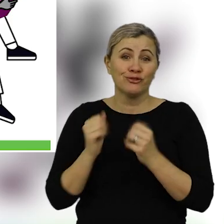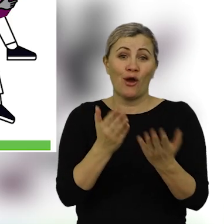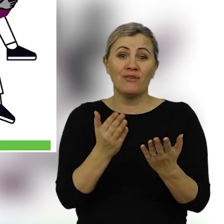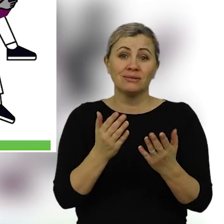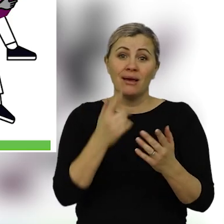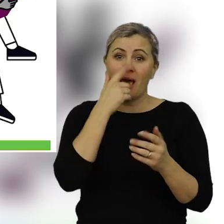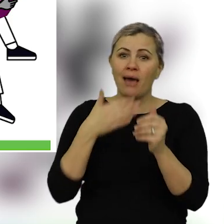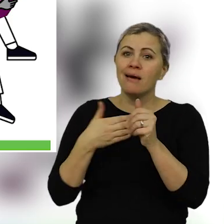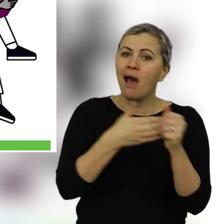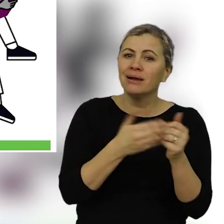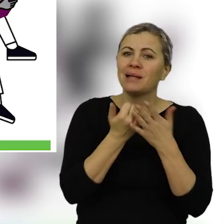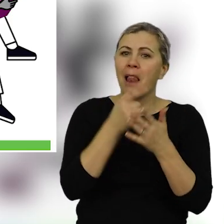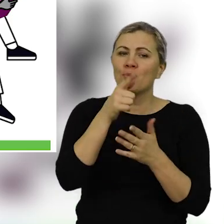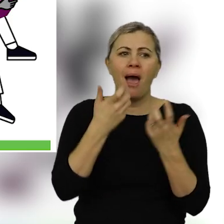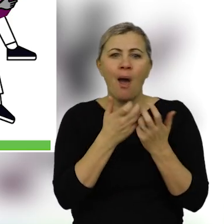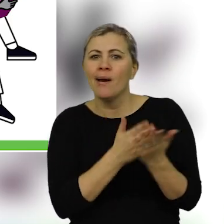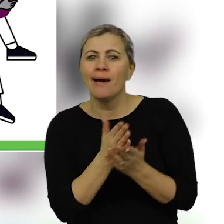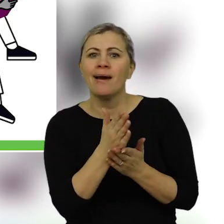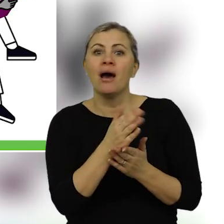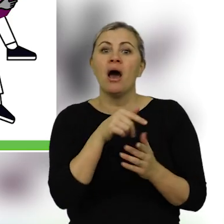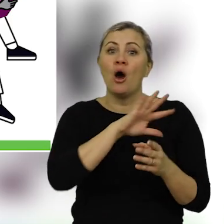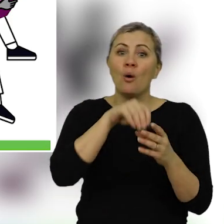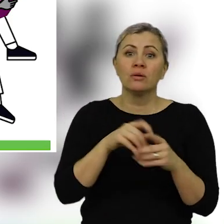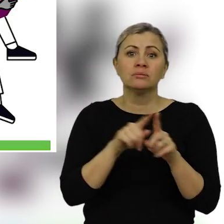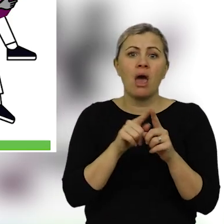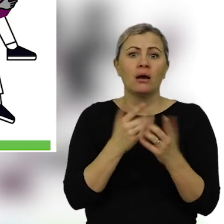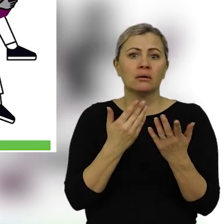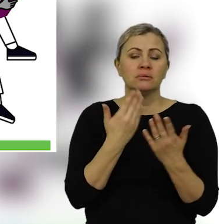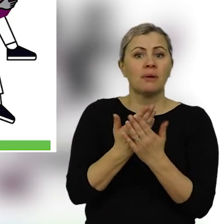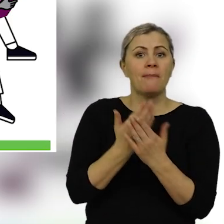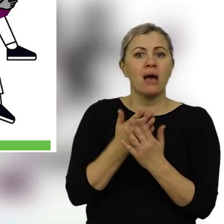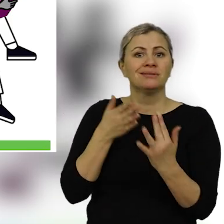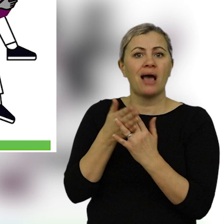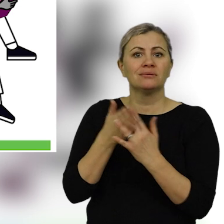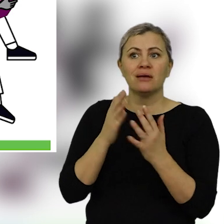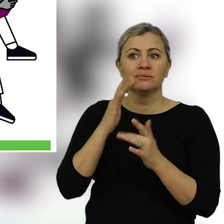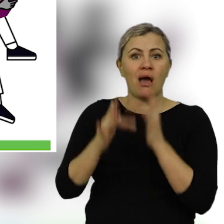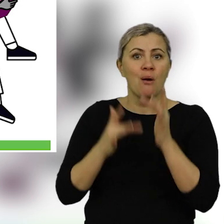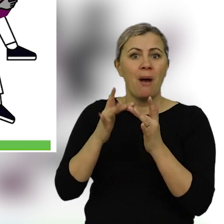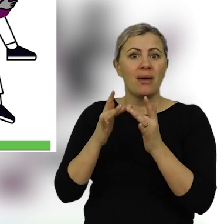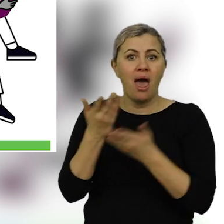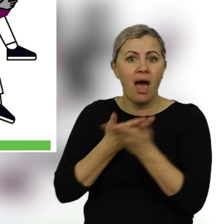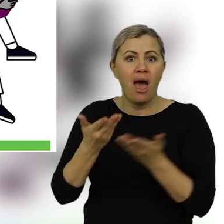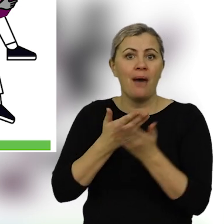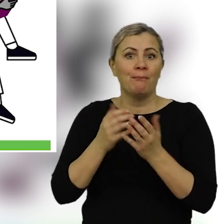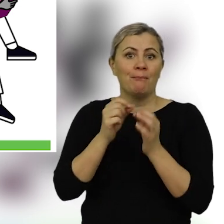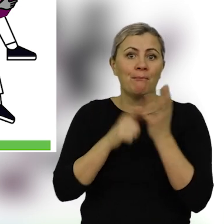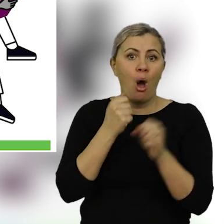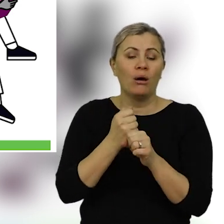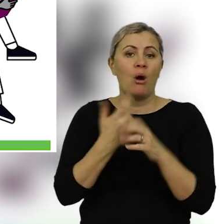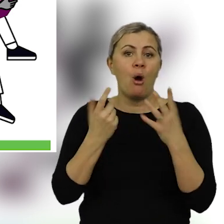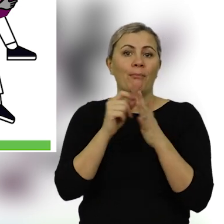offer guidance and direction to you. They include on-demand access to event recordings, webinars, blogs, and